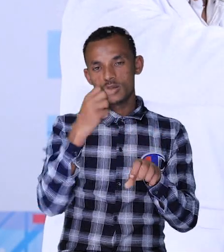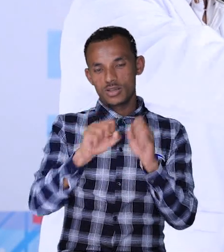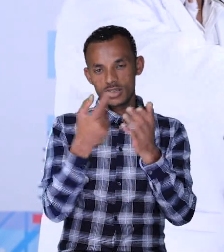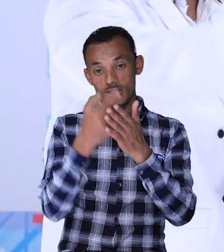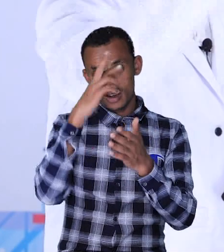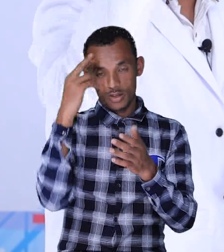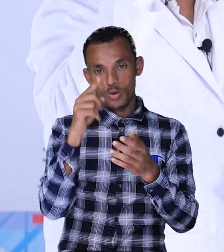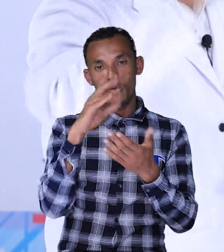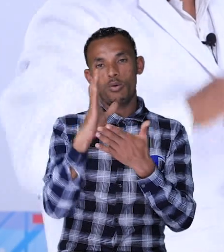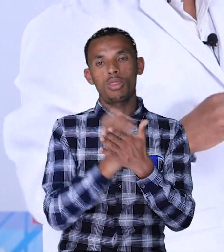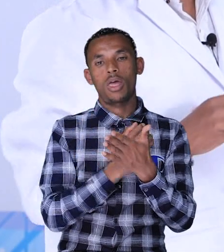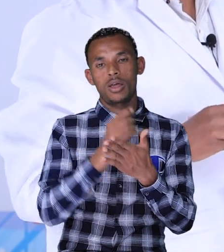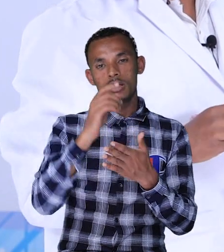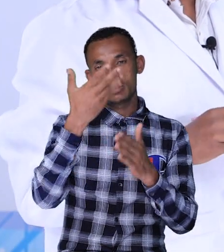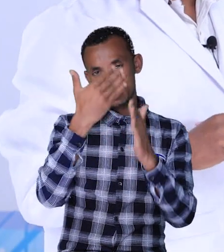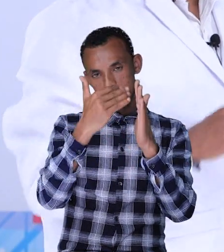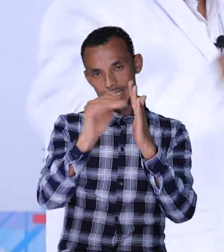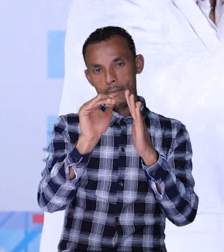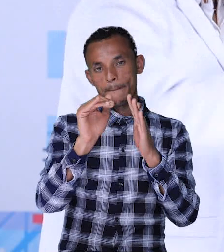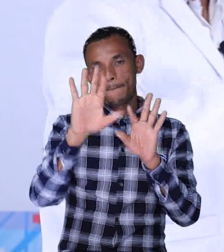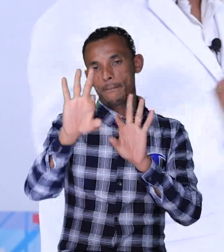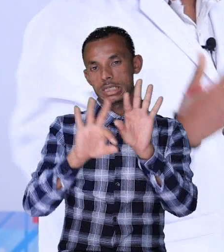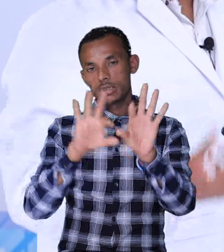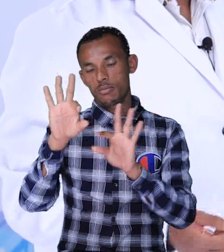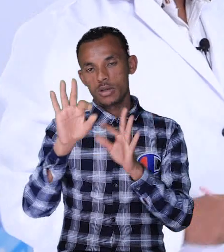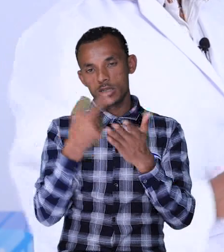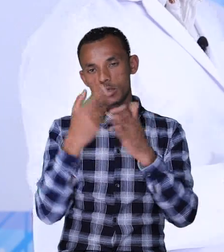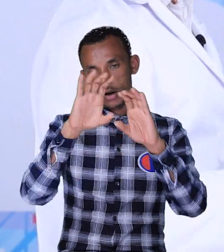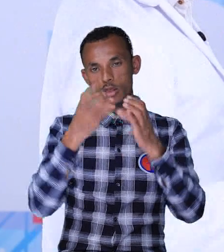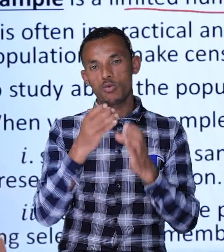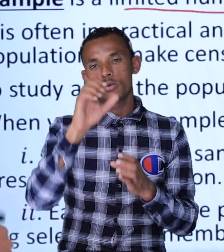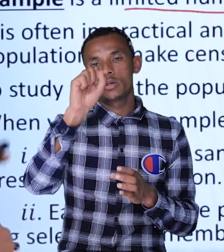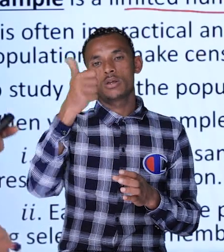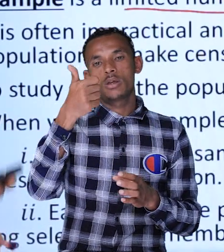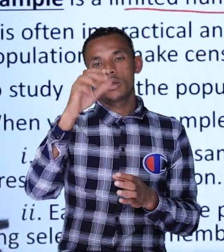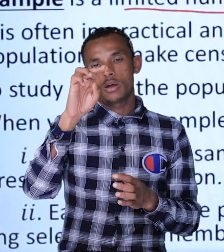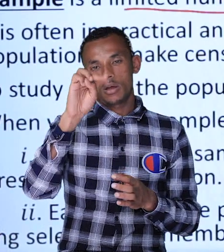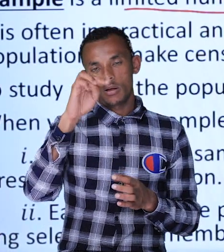that case, you take a certain sample to study. So a part of it we call it sample.